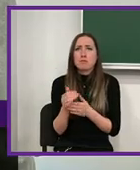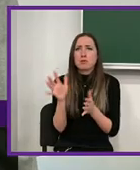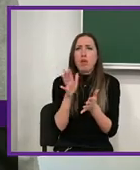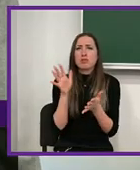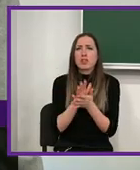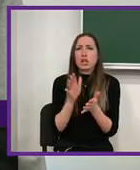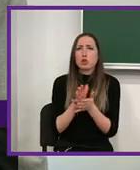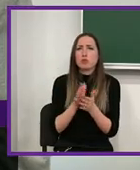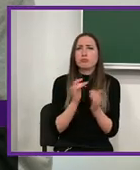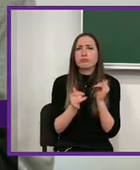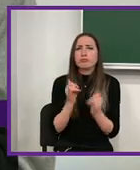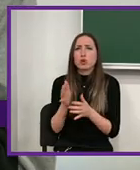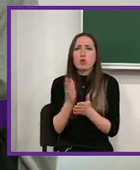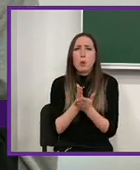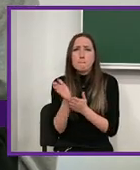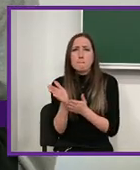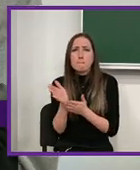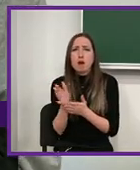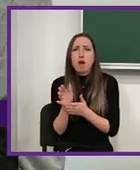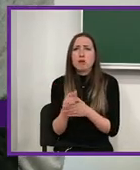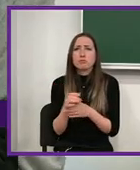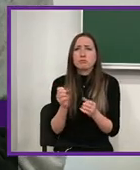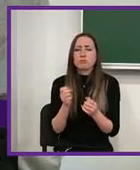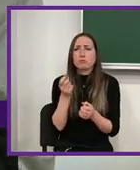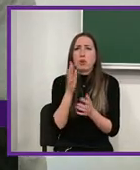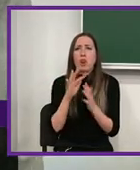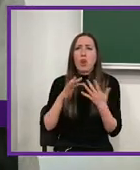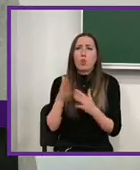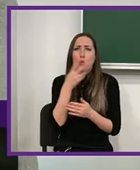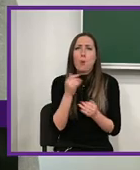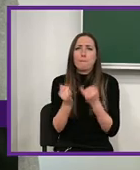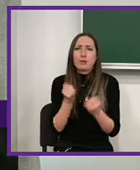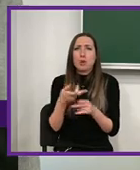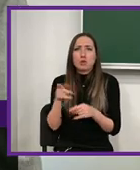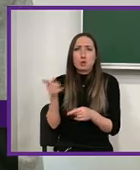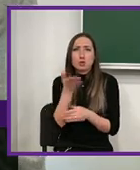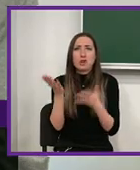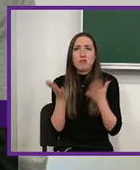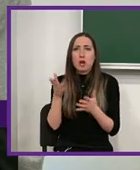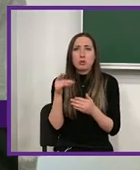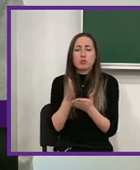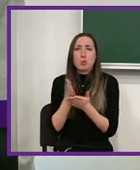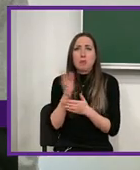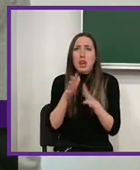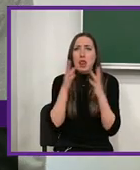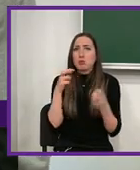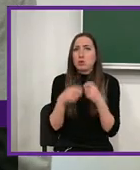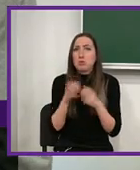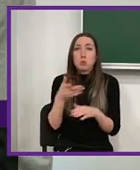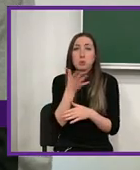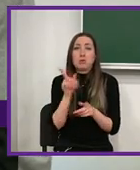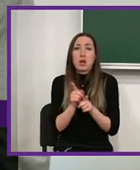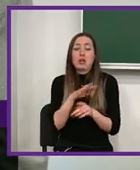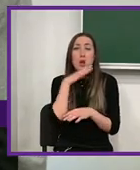in your field of operation, and yet you're doing a lot. You're rising to really make a genuine attempt